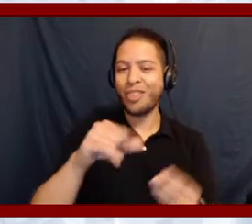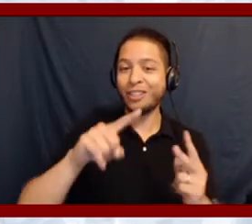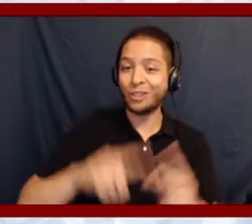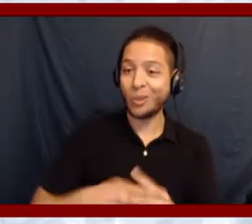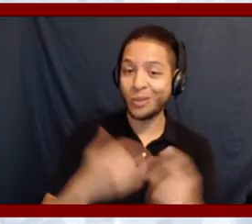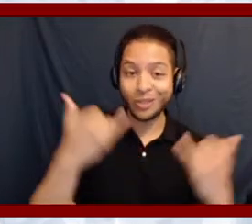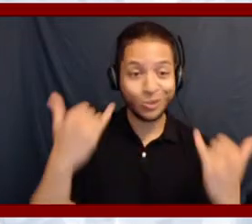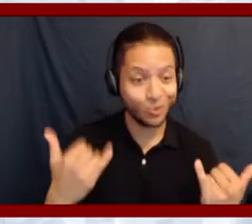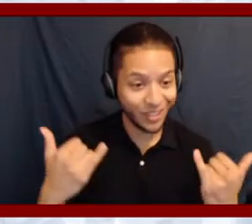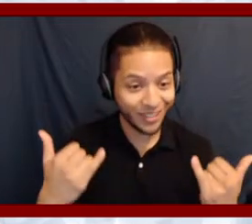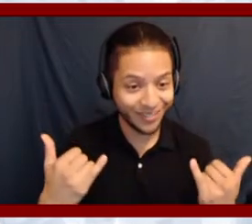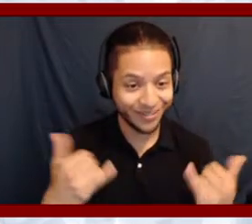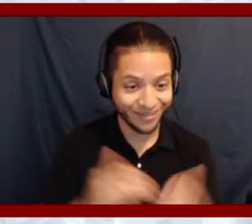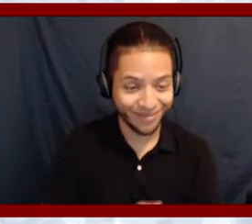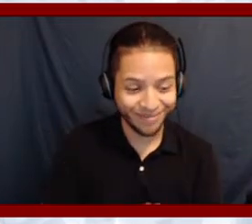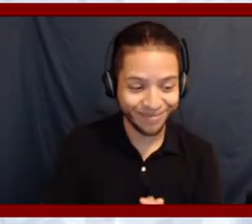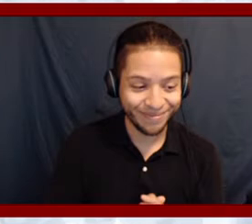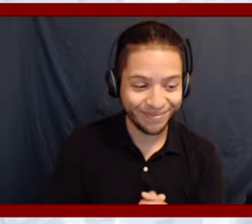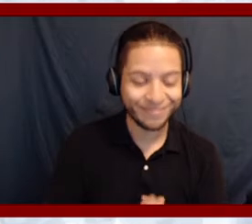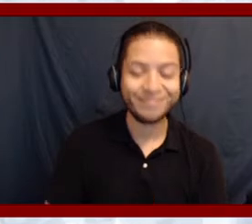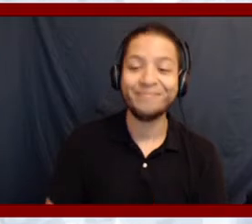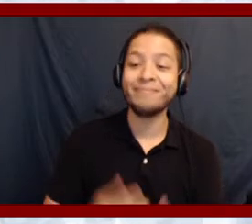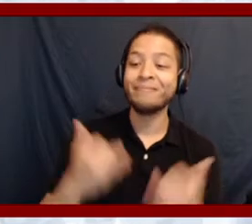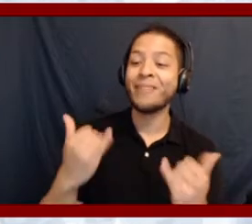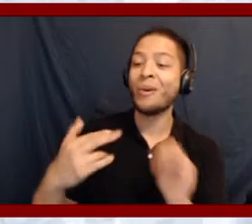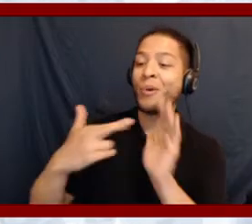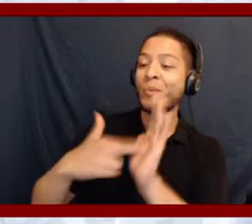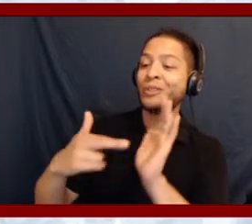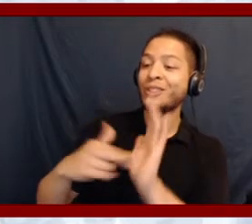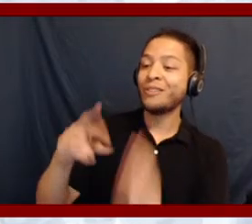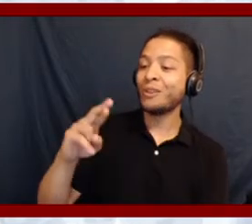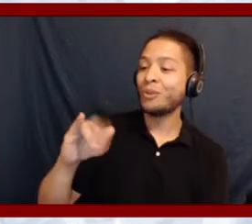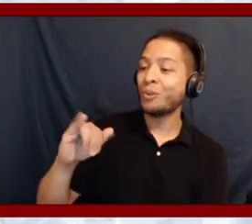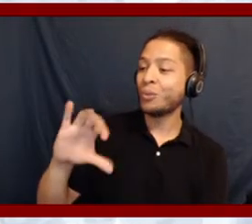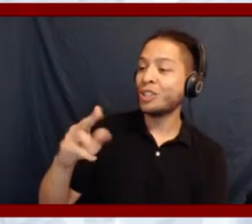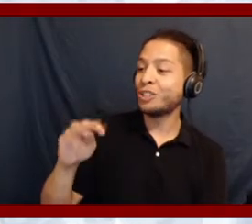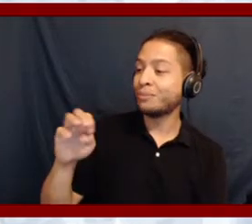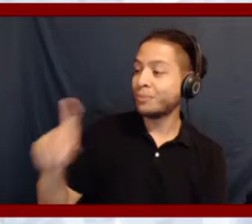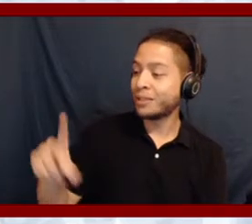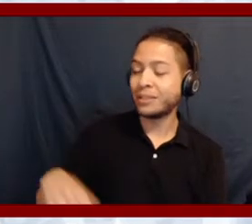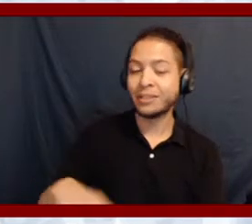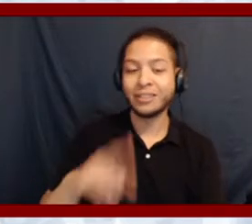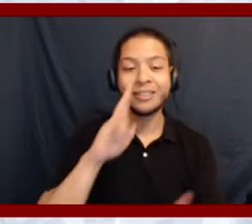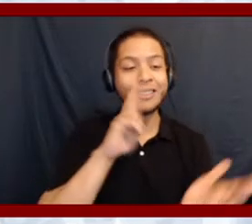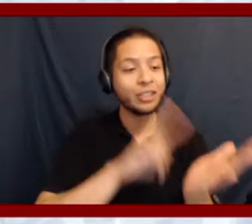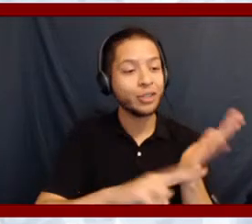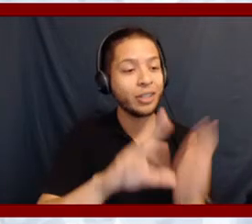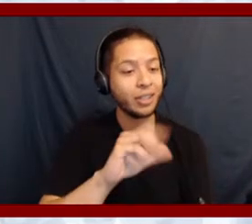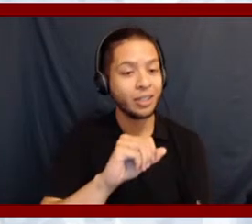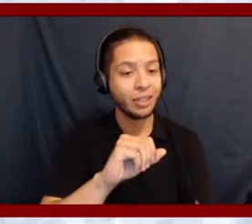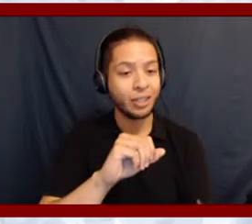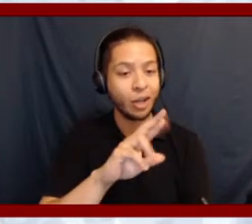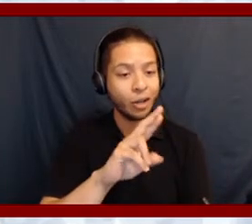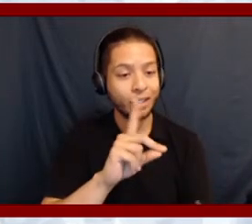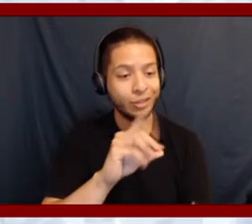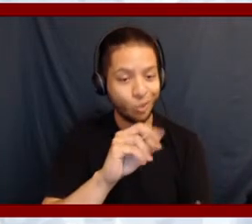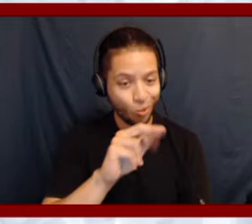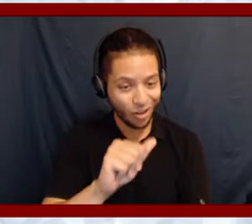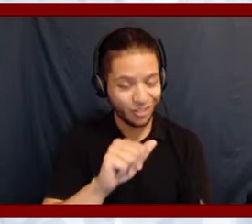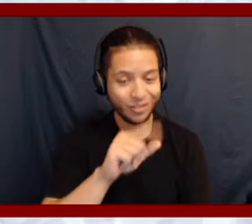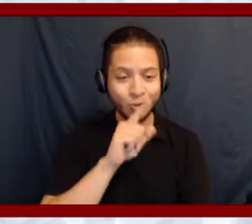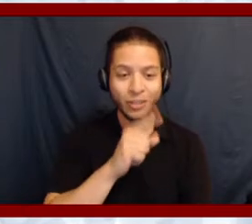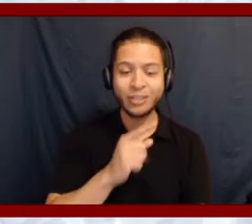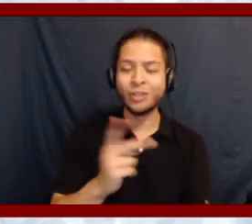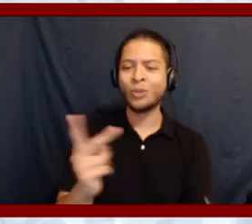this morning. Representative Richmond, Secretary Cardona, both of you have very, very, very